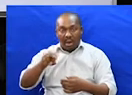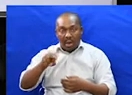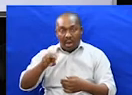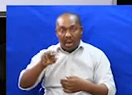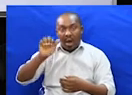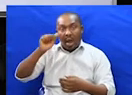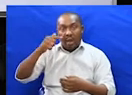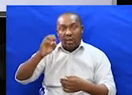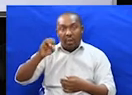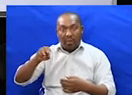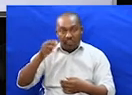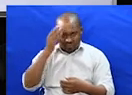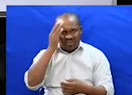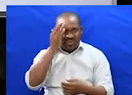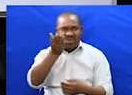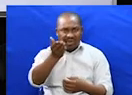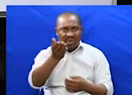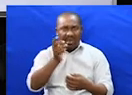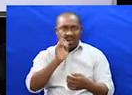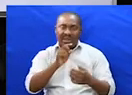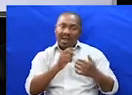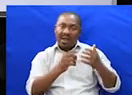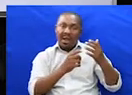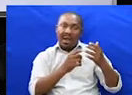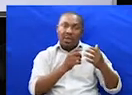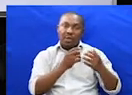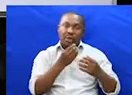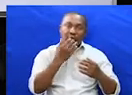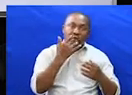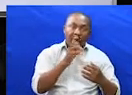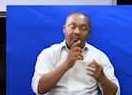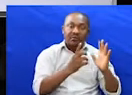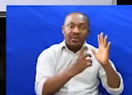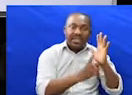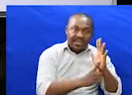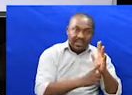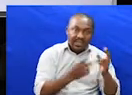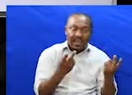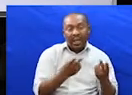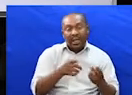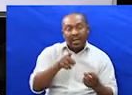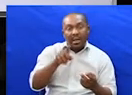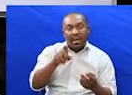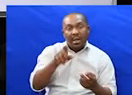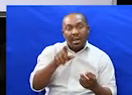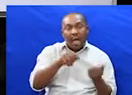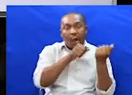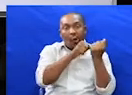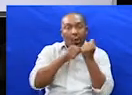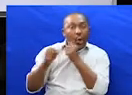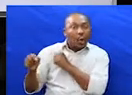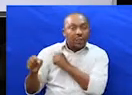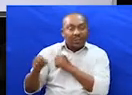atoms. Of course, you know that there are sugars of 6 carbon atoms, such as glucose, and also there are sugars